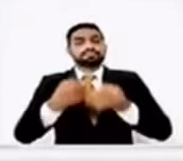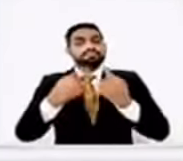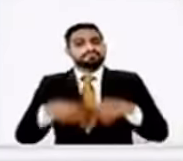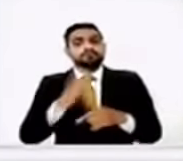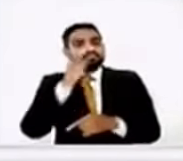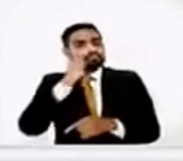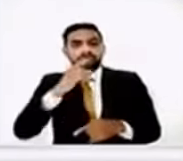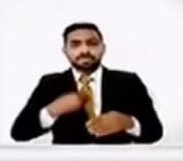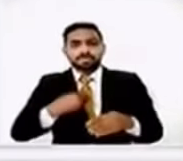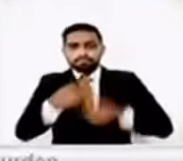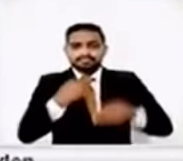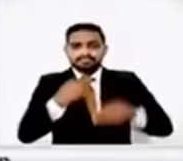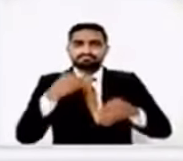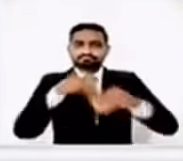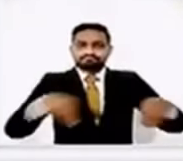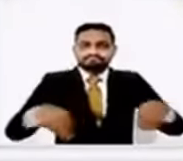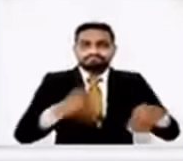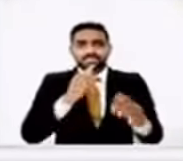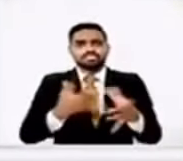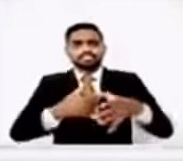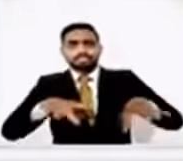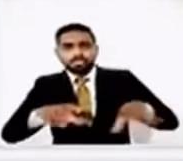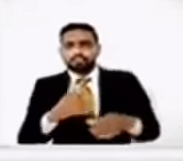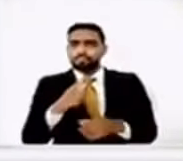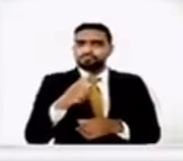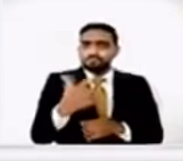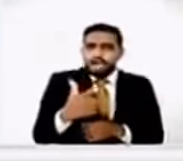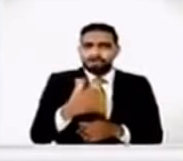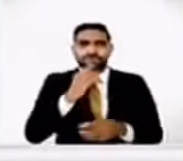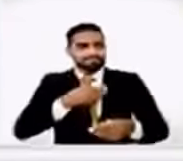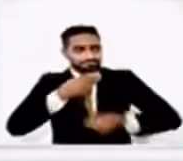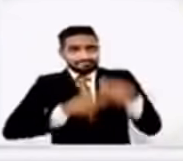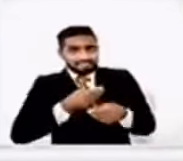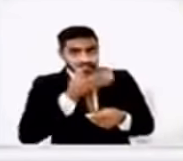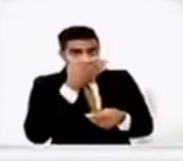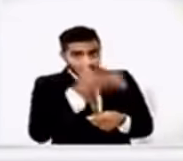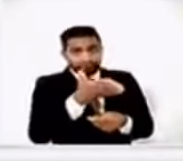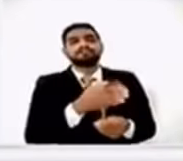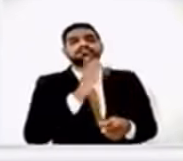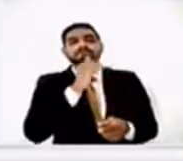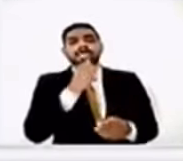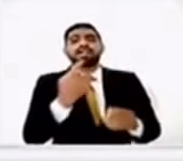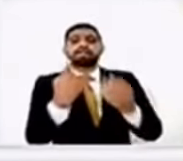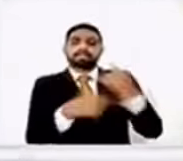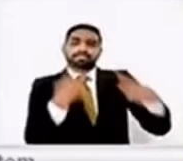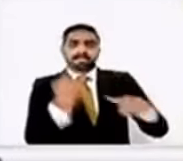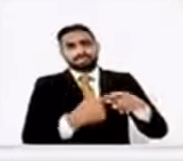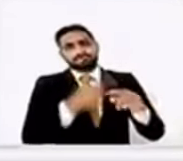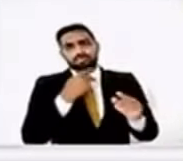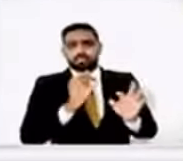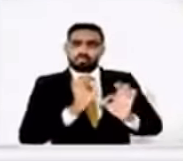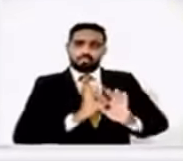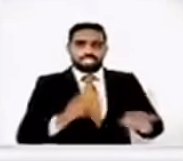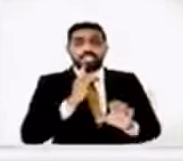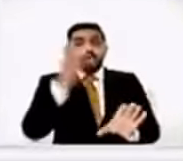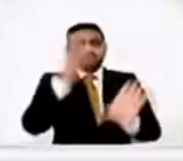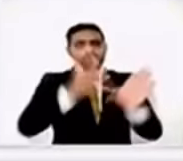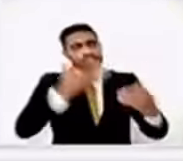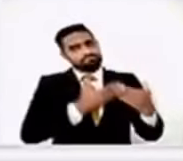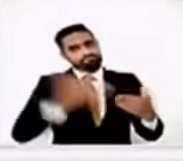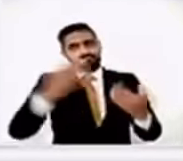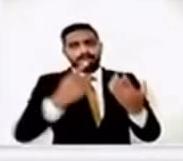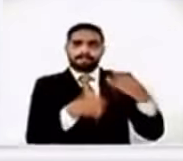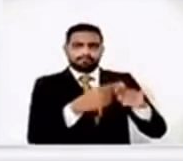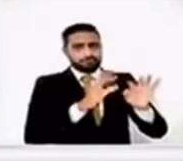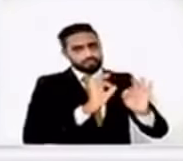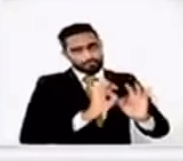agriculture, fisheries and livestock farming, will be exempted from taxes over the next 5 years. Non-residents will be